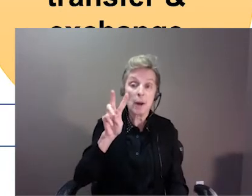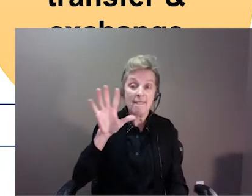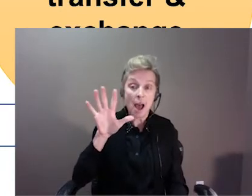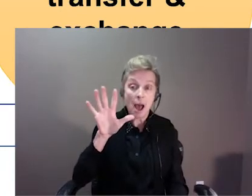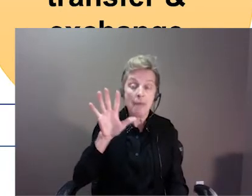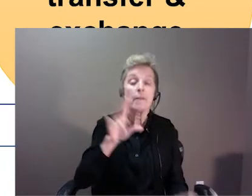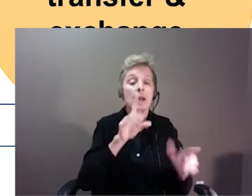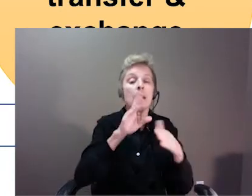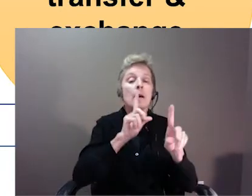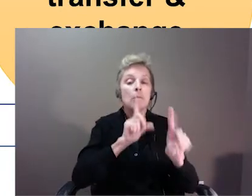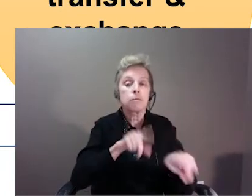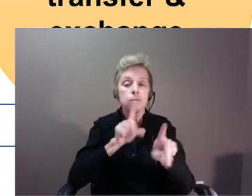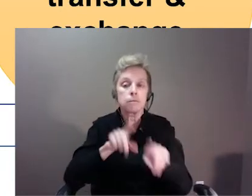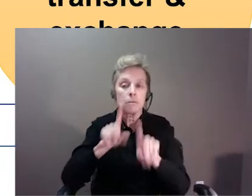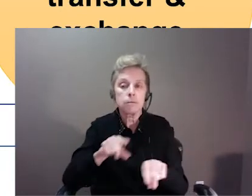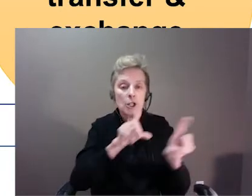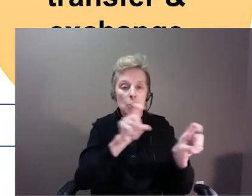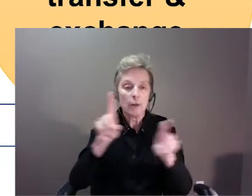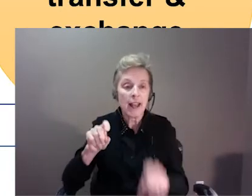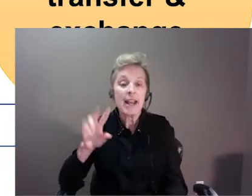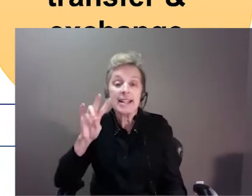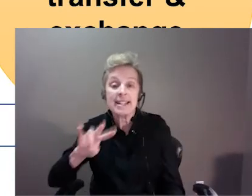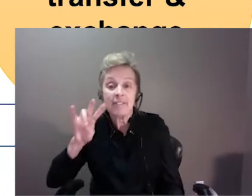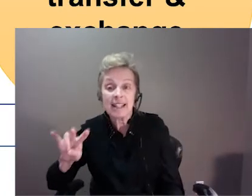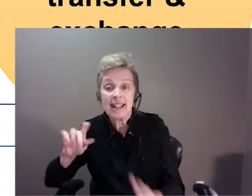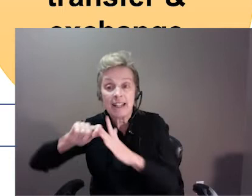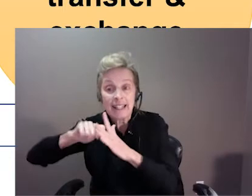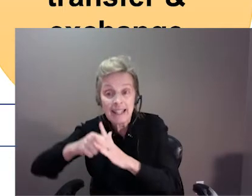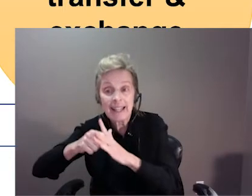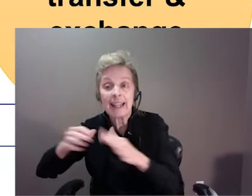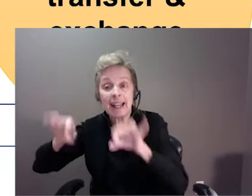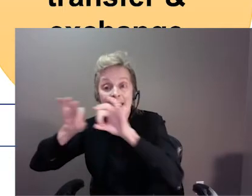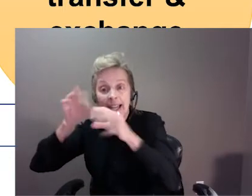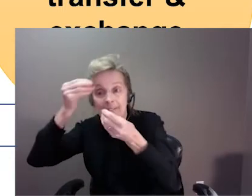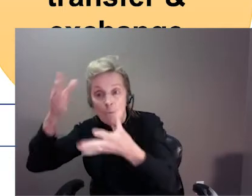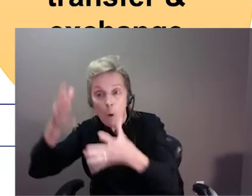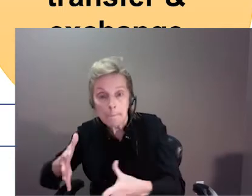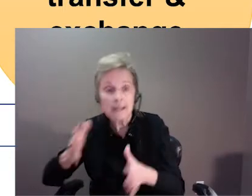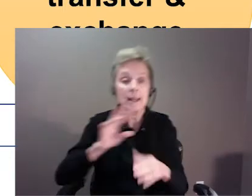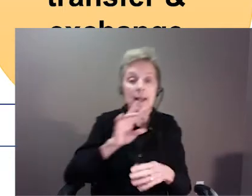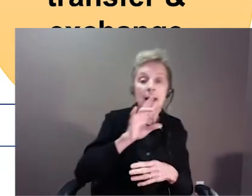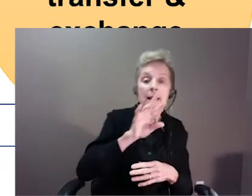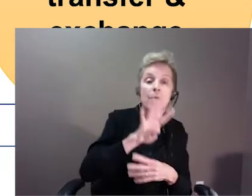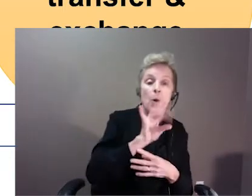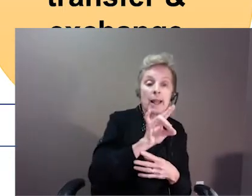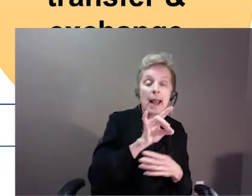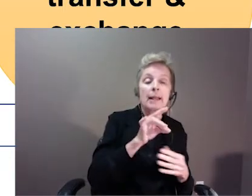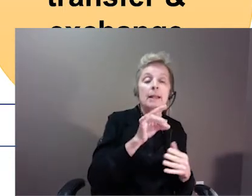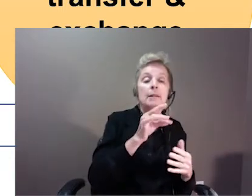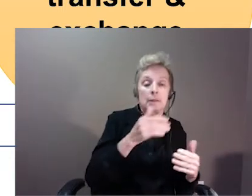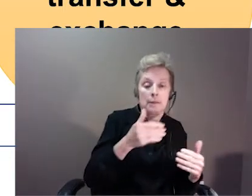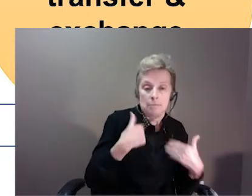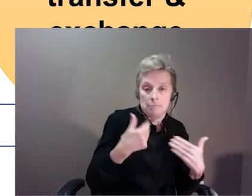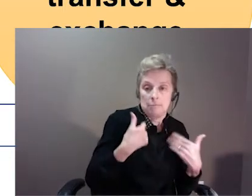which included 77 key informants and 48 young people with disabilities. 94 participants agreed to